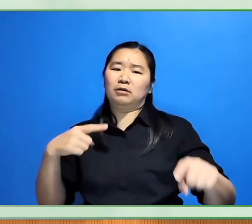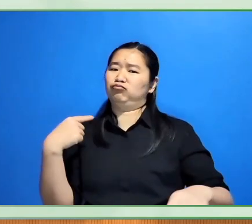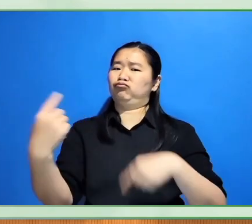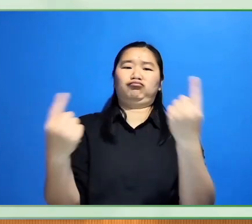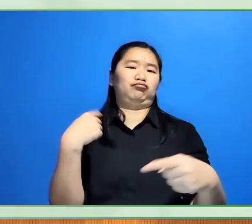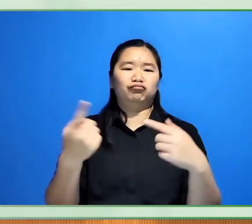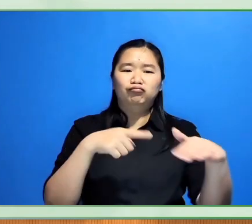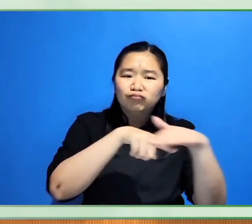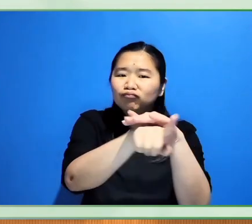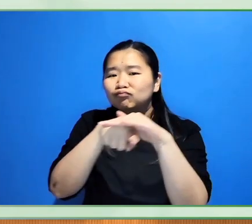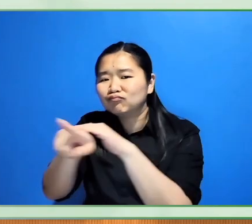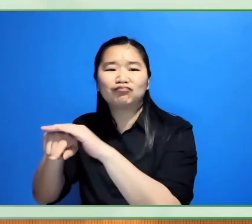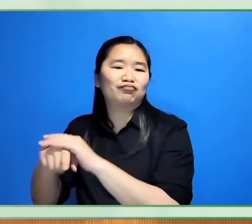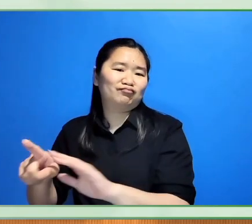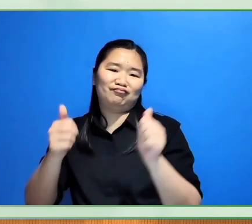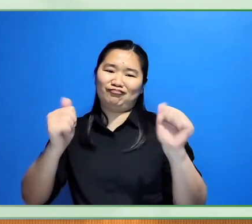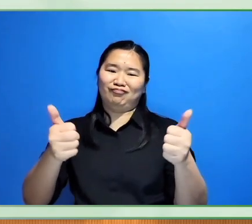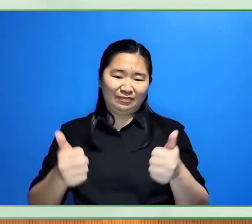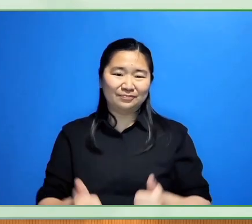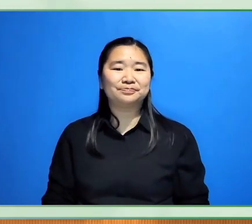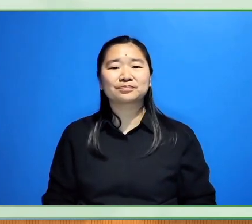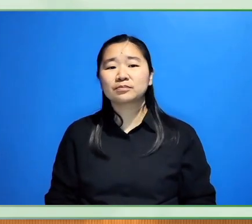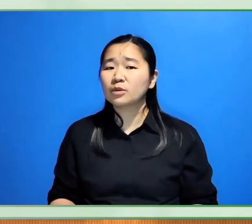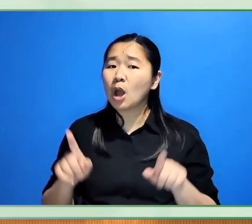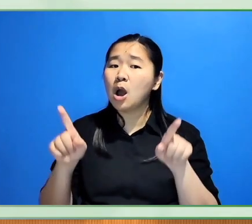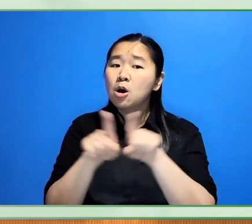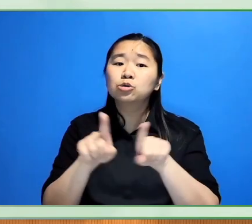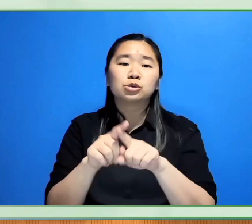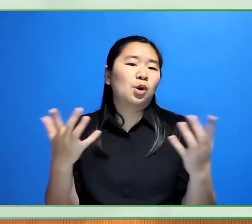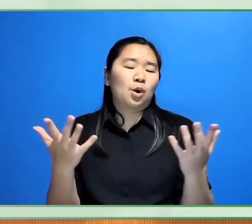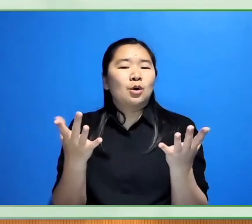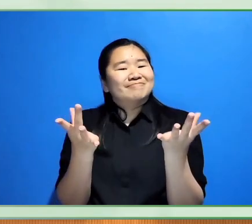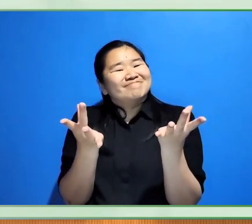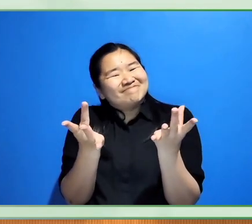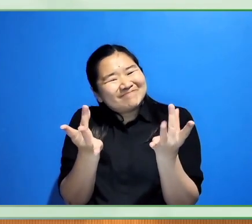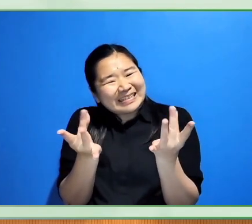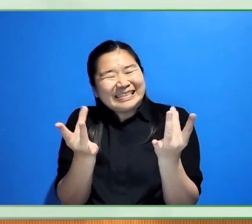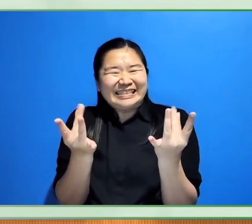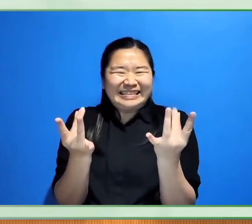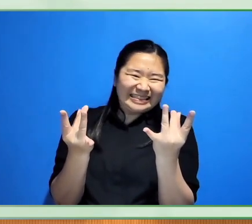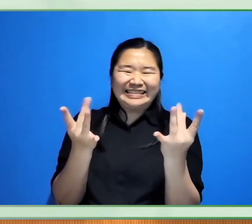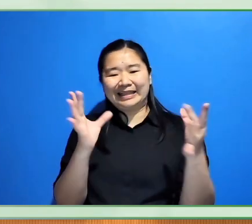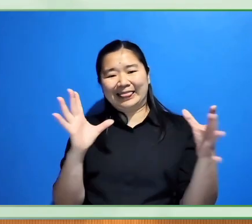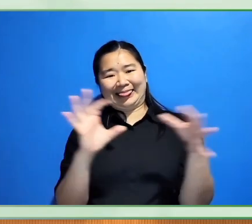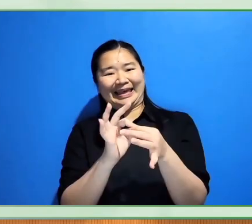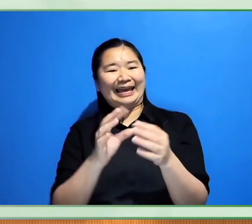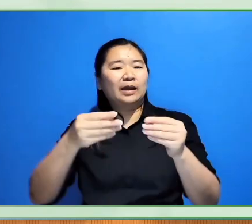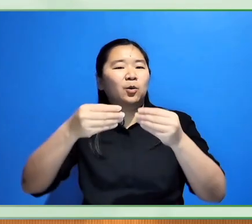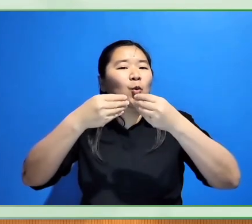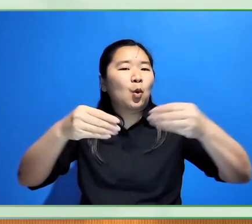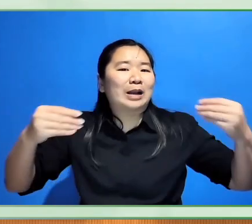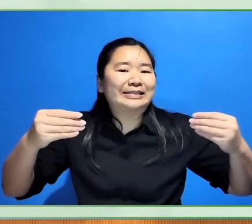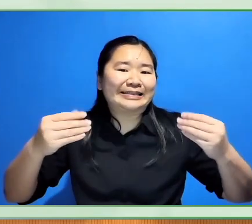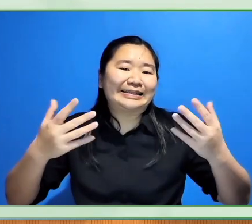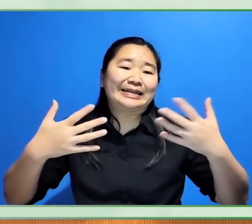the advantages. Also, the socket itself has very, let's say, advantages, features like the adjustability, the